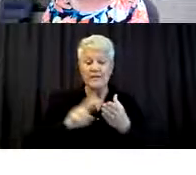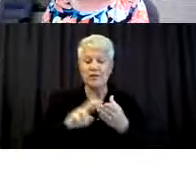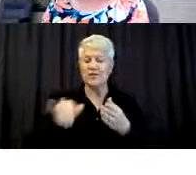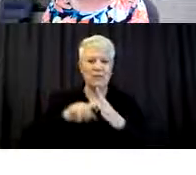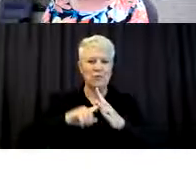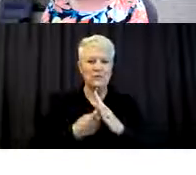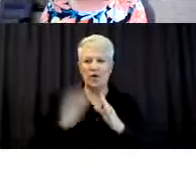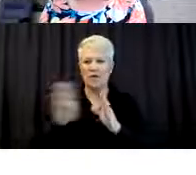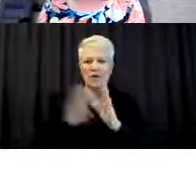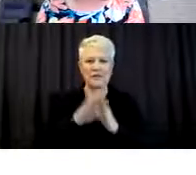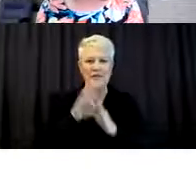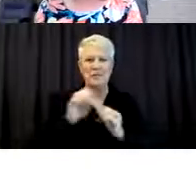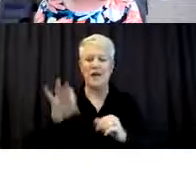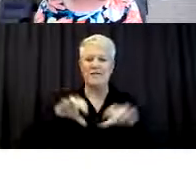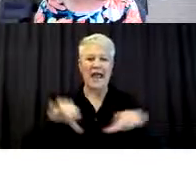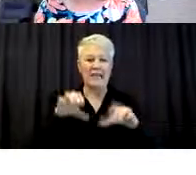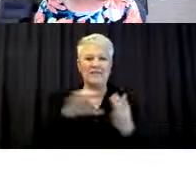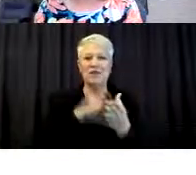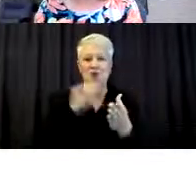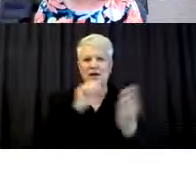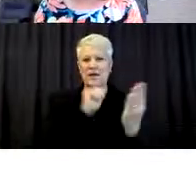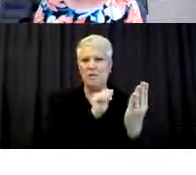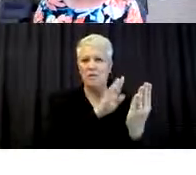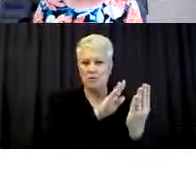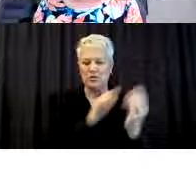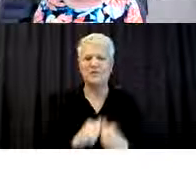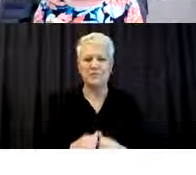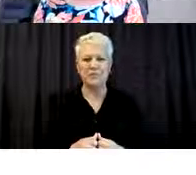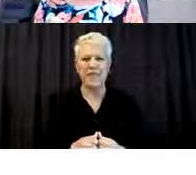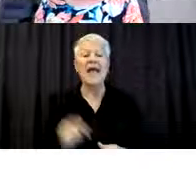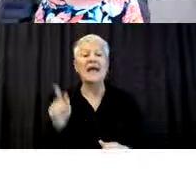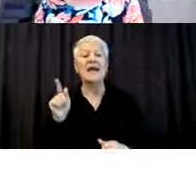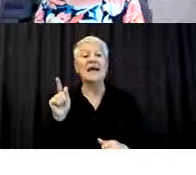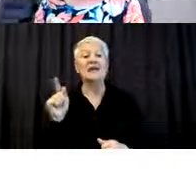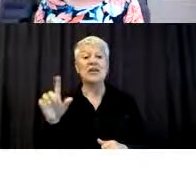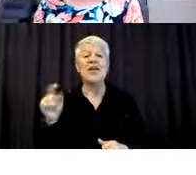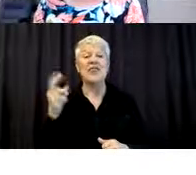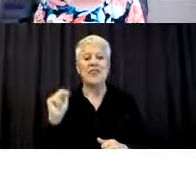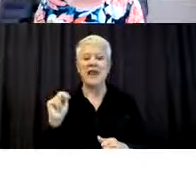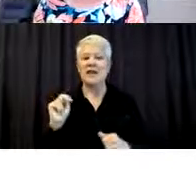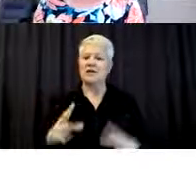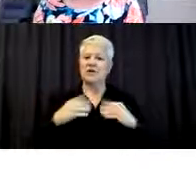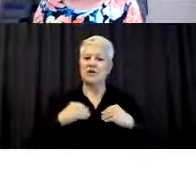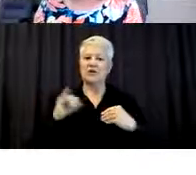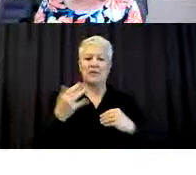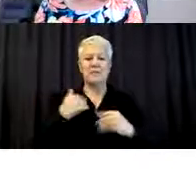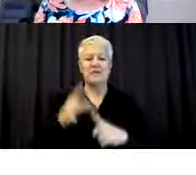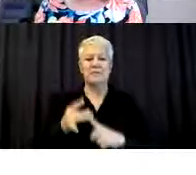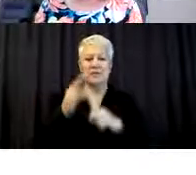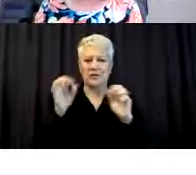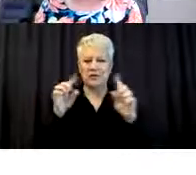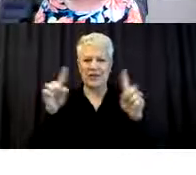of her development of the active learning approach. She then took a job as the special